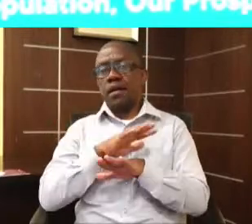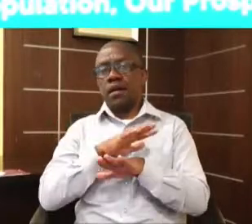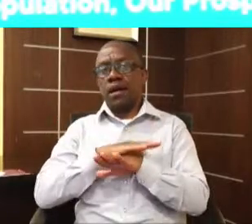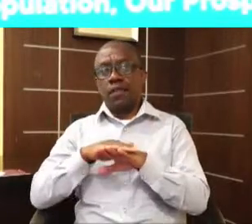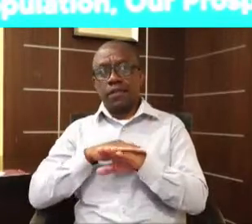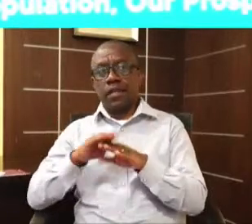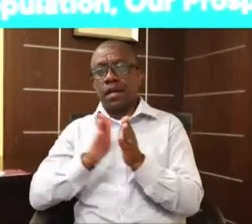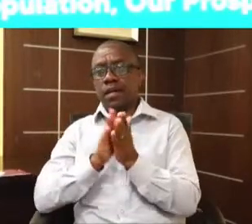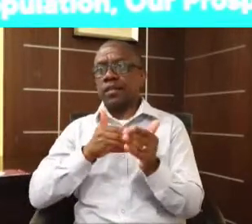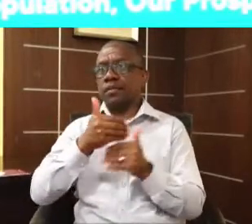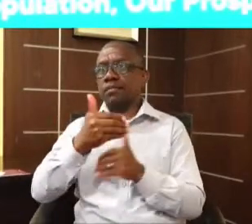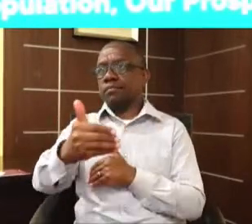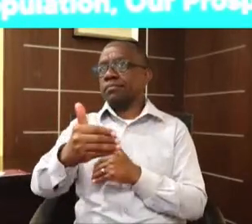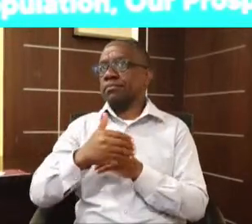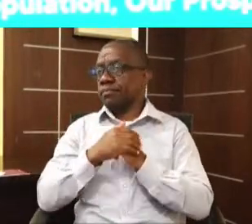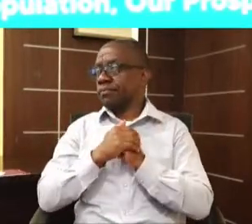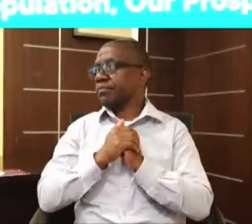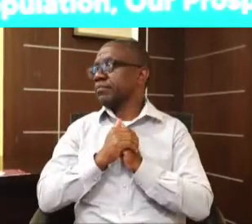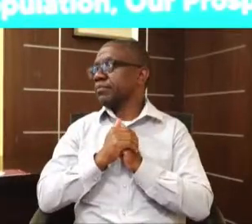and beyond.